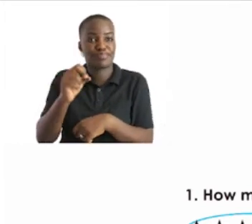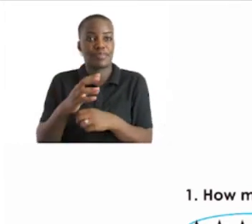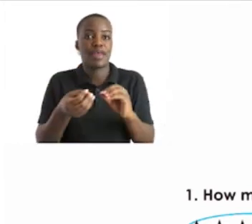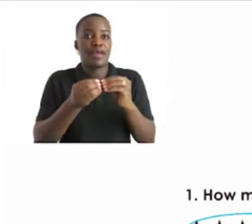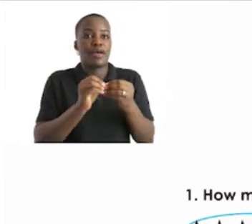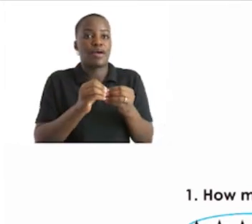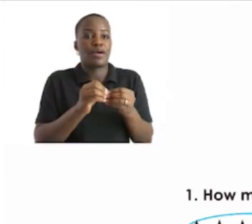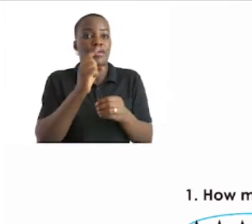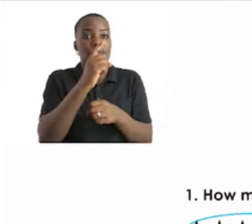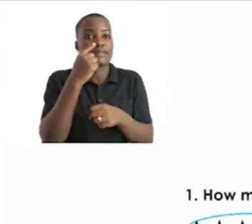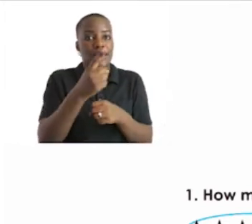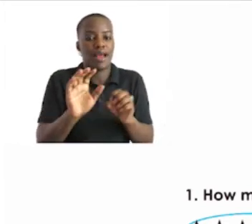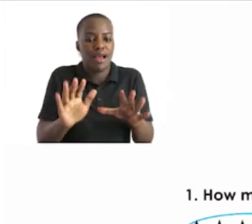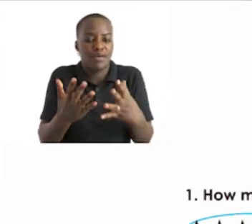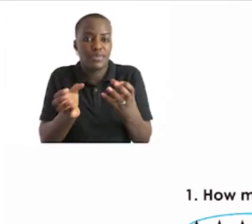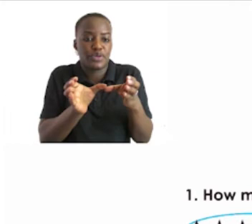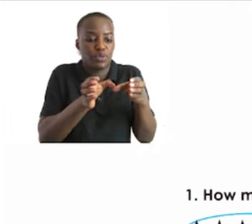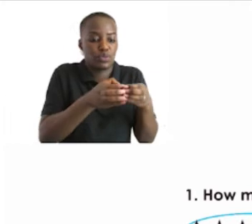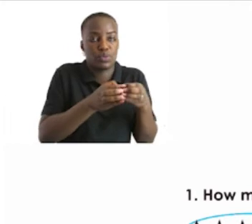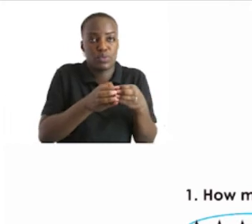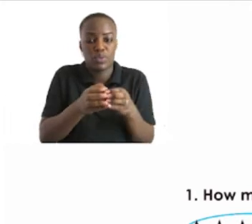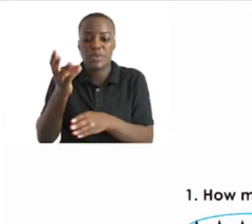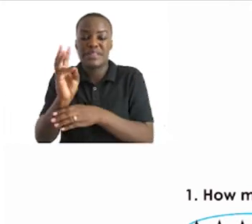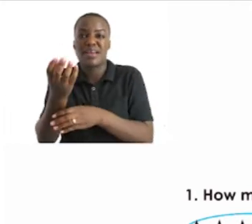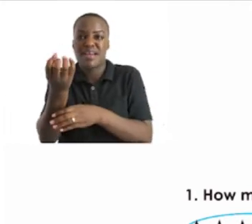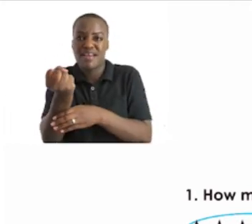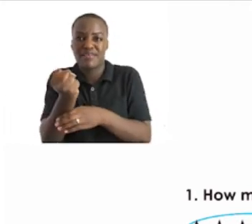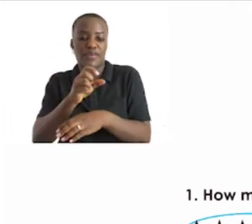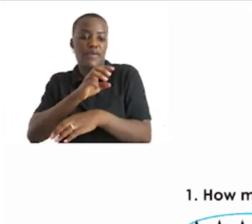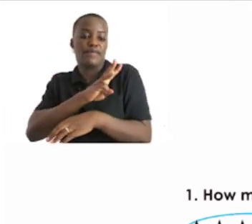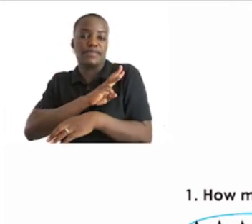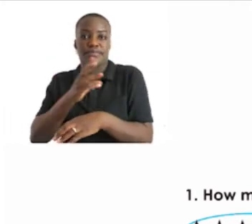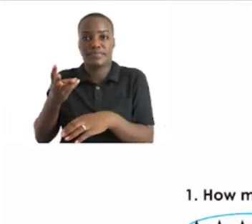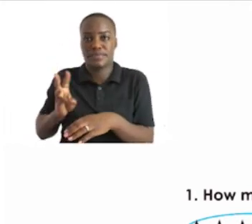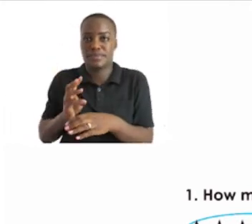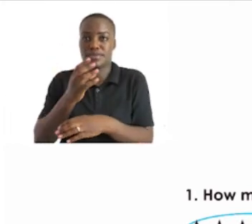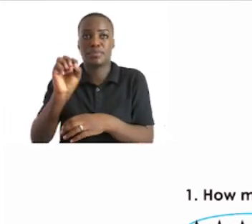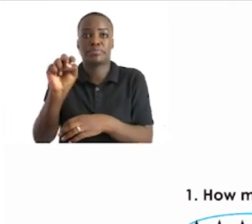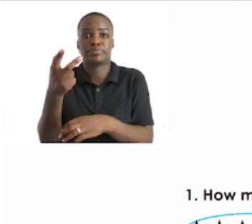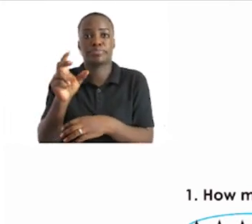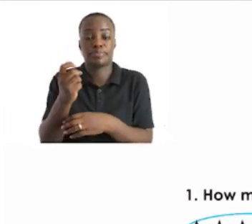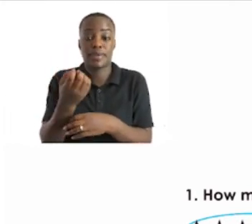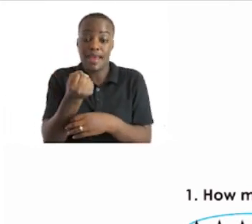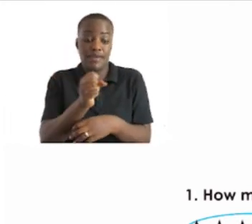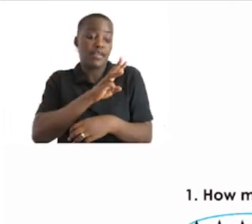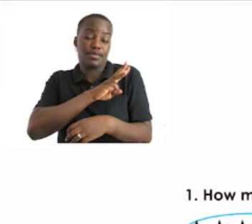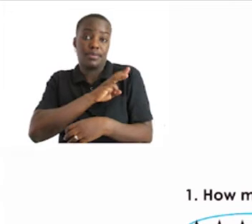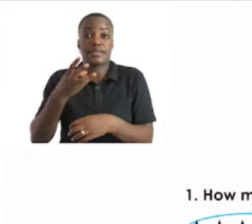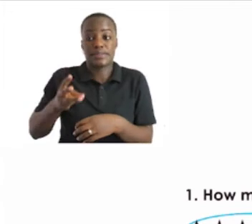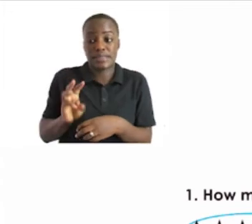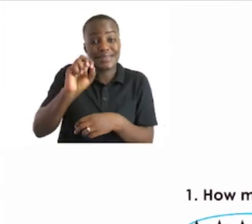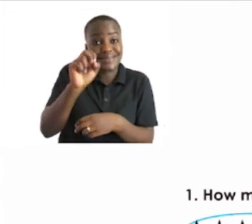how many groups of 6 can you make with 36 stars? So they have 36 stars, and